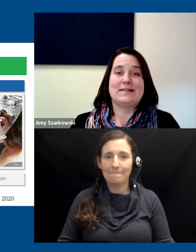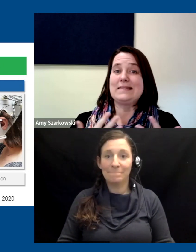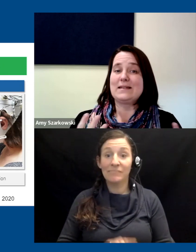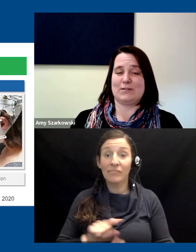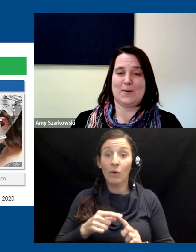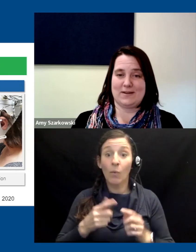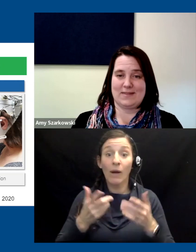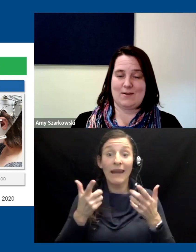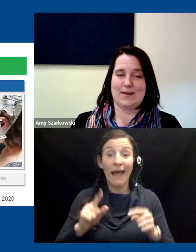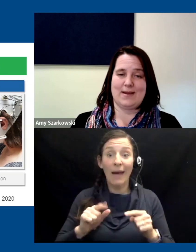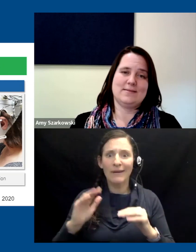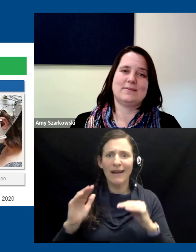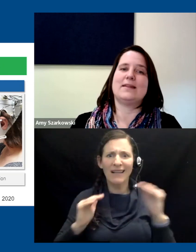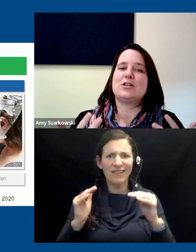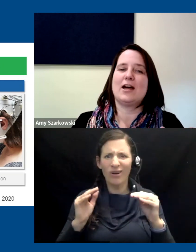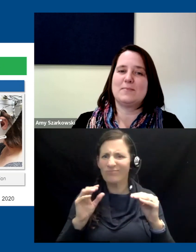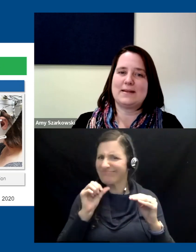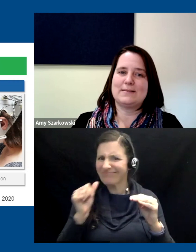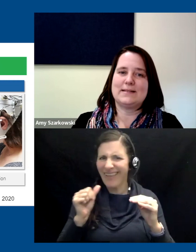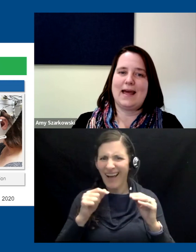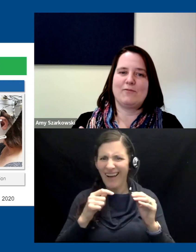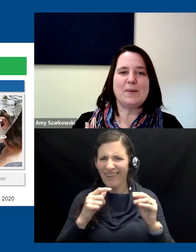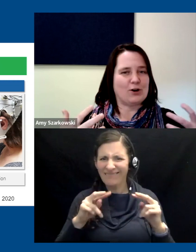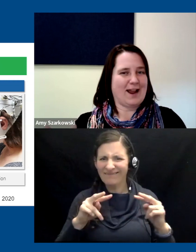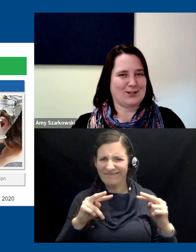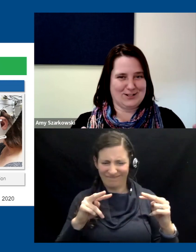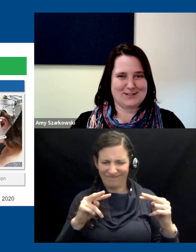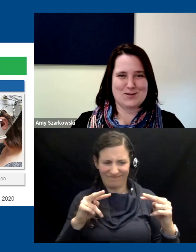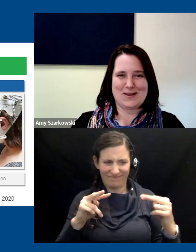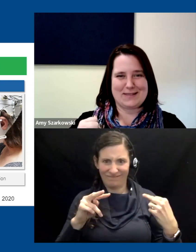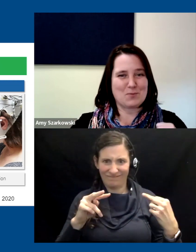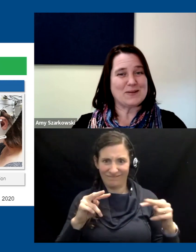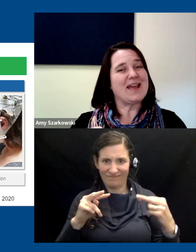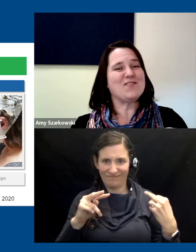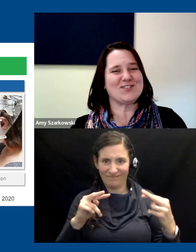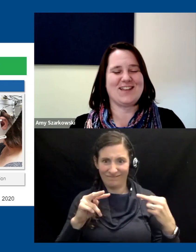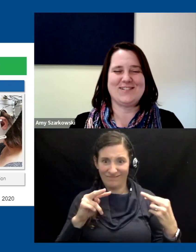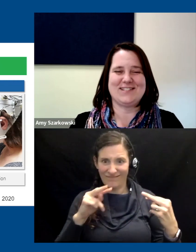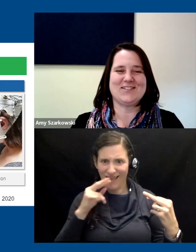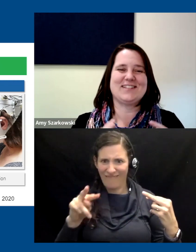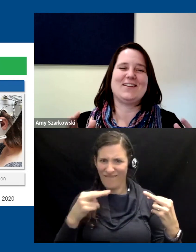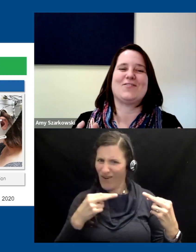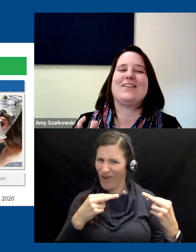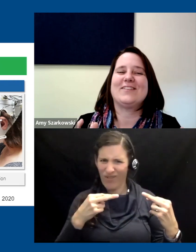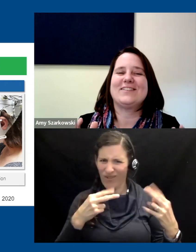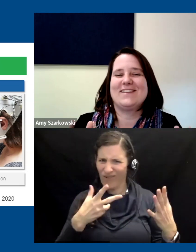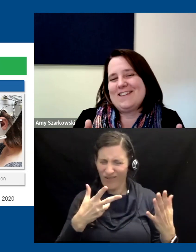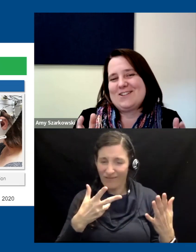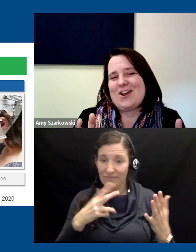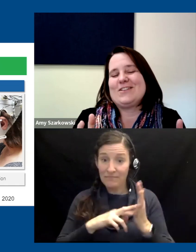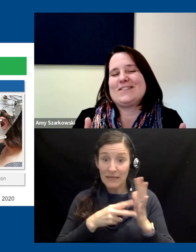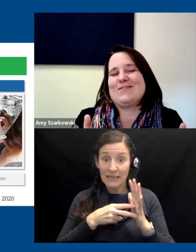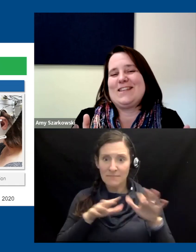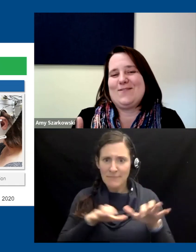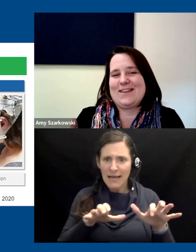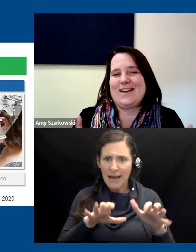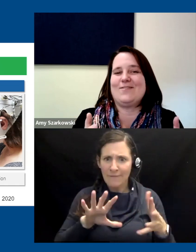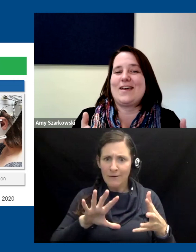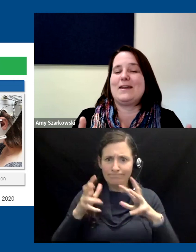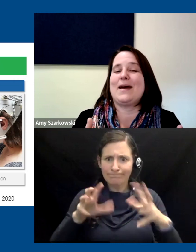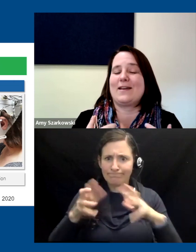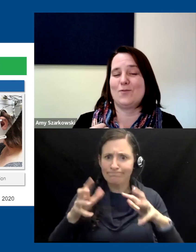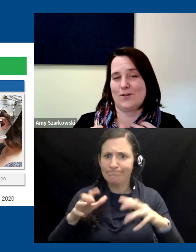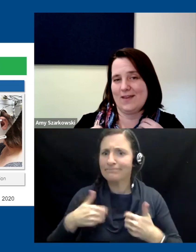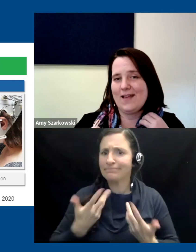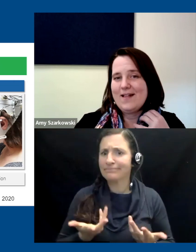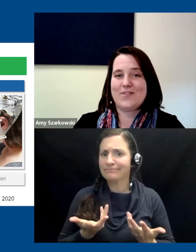adult doesn't respond in that way, then the child may have bigger actions. You may see more behaviors that result if their child isn't receiving kind of